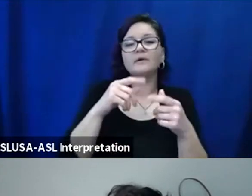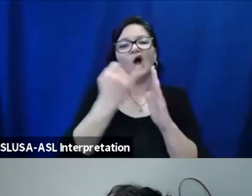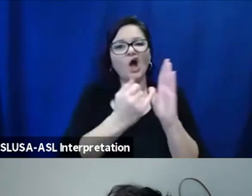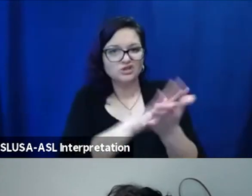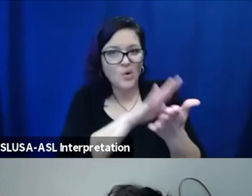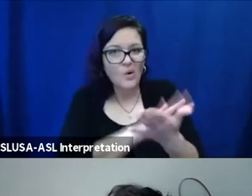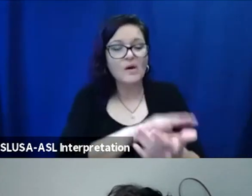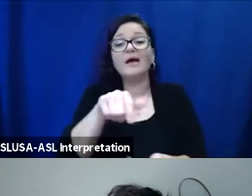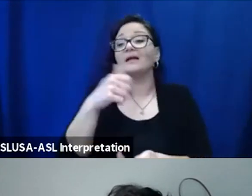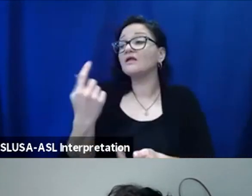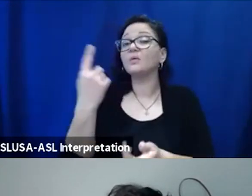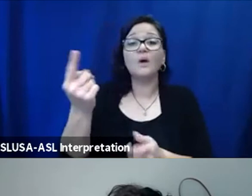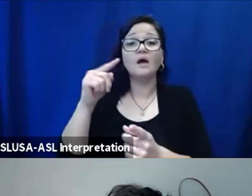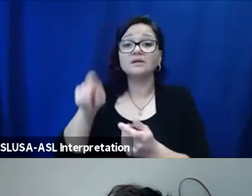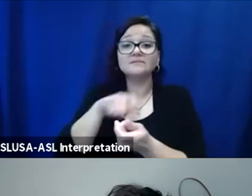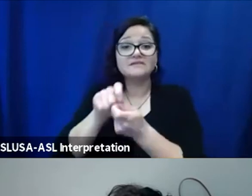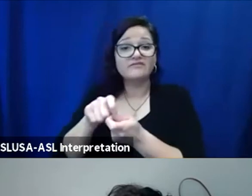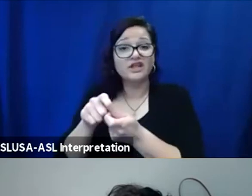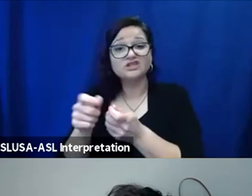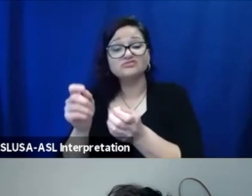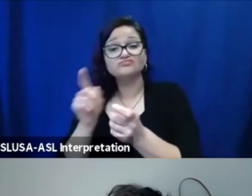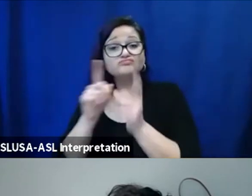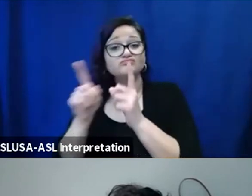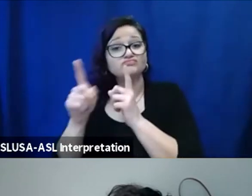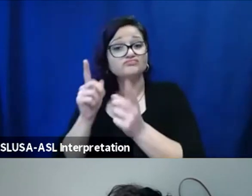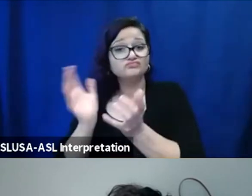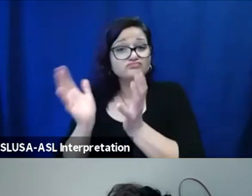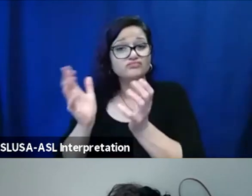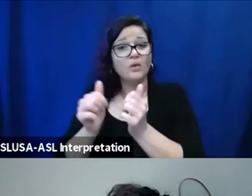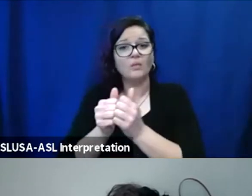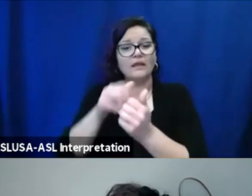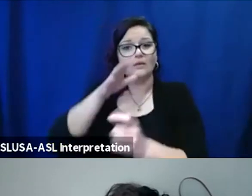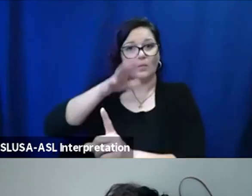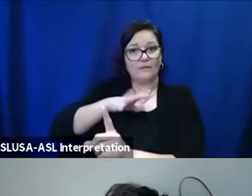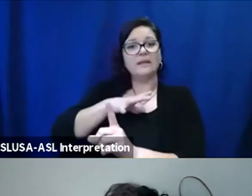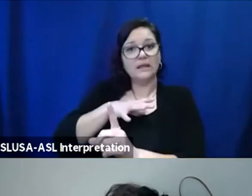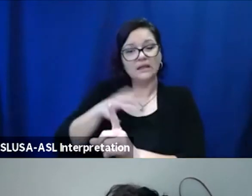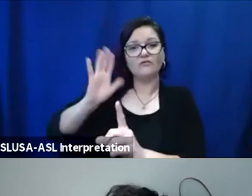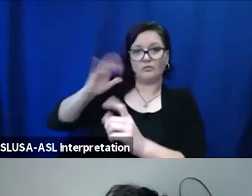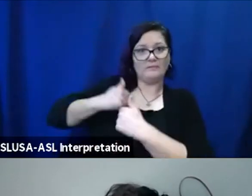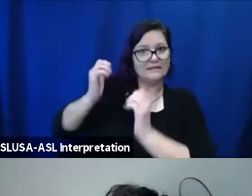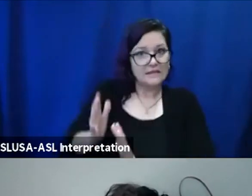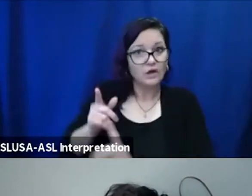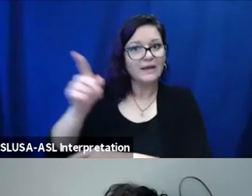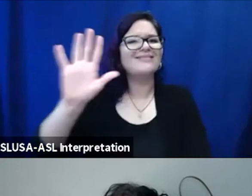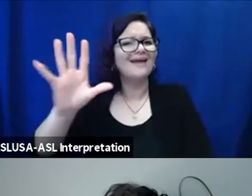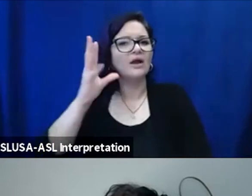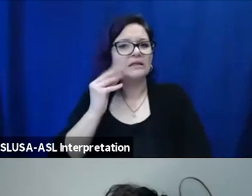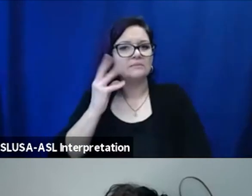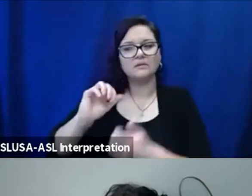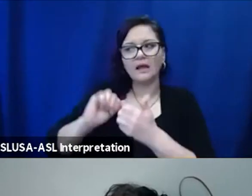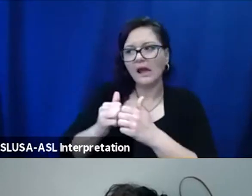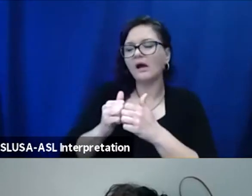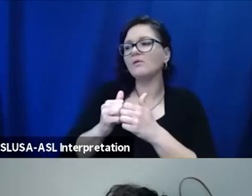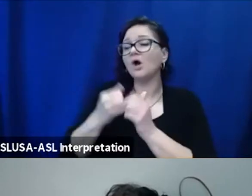was just specifically a conversation with women veterans, their experiences and